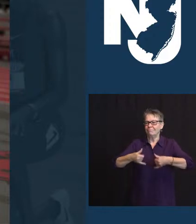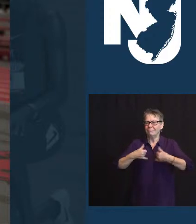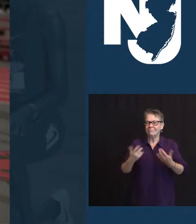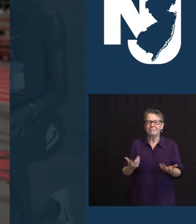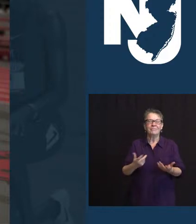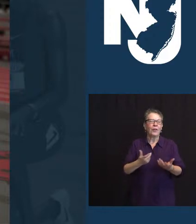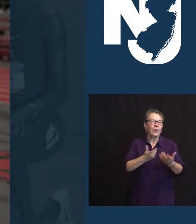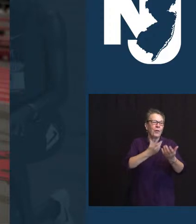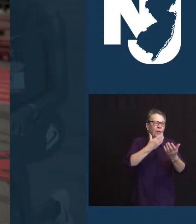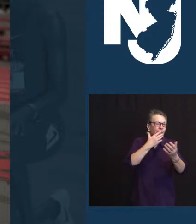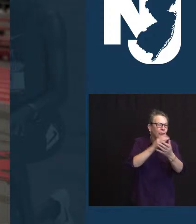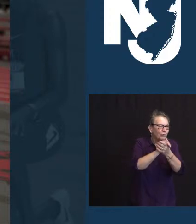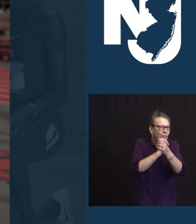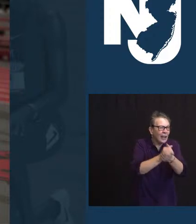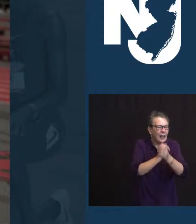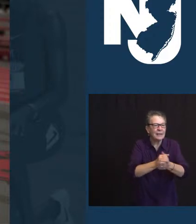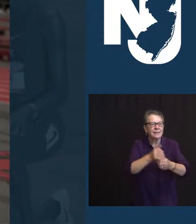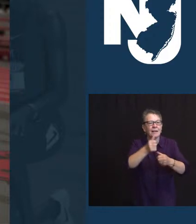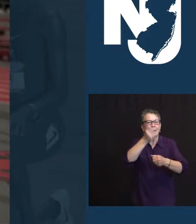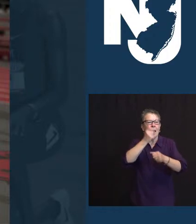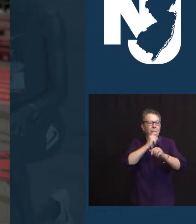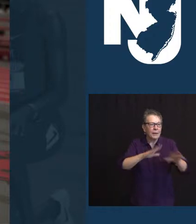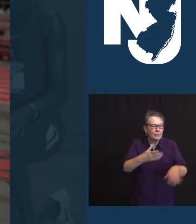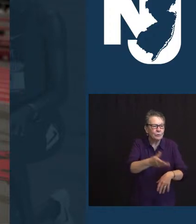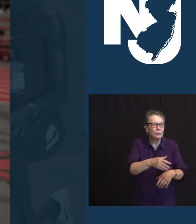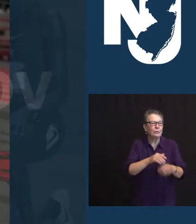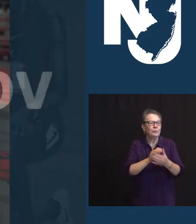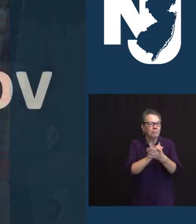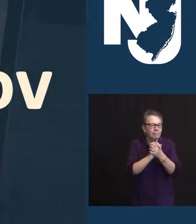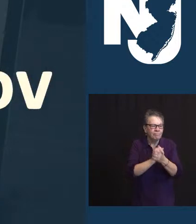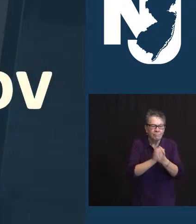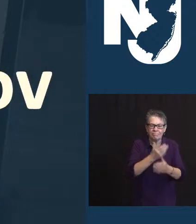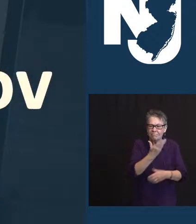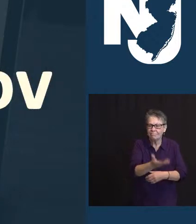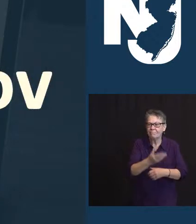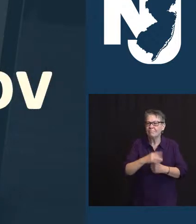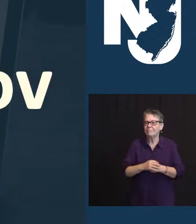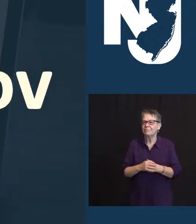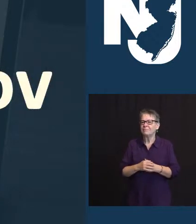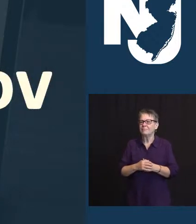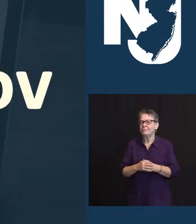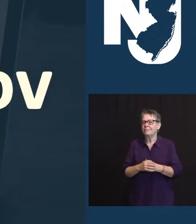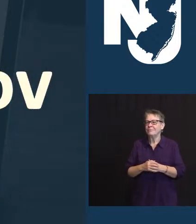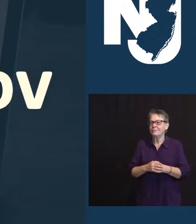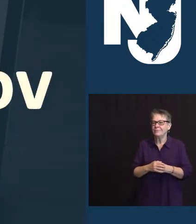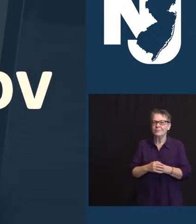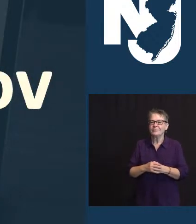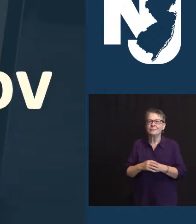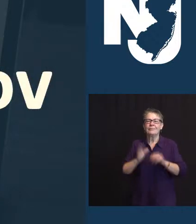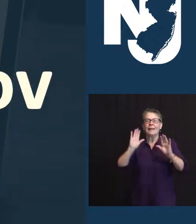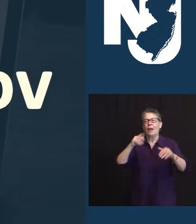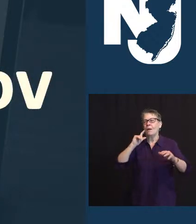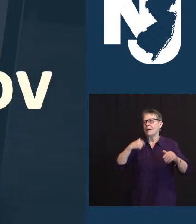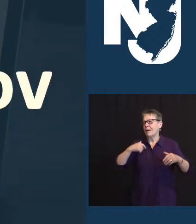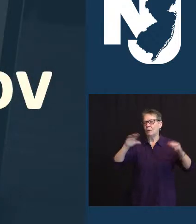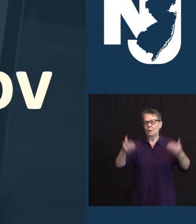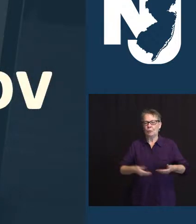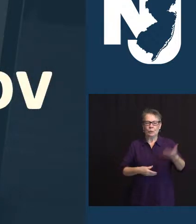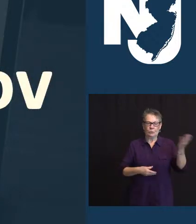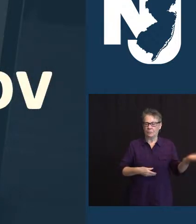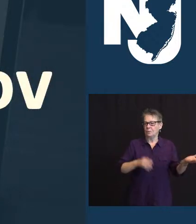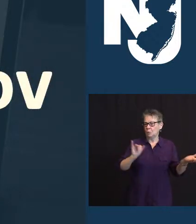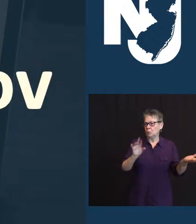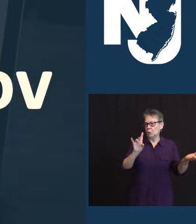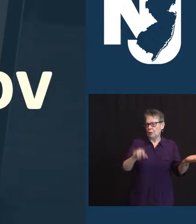Congratulations on an amazing performance. And with that, please help me welcome the woman who needs no introduction, the Commissioner of the Department of